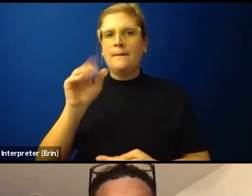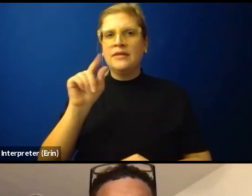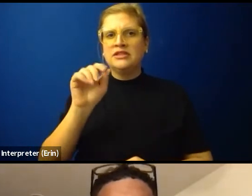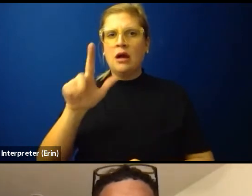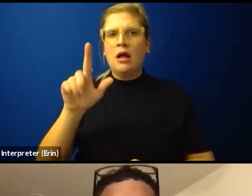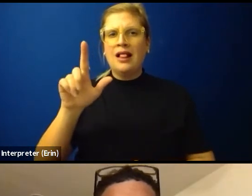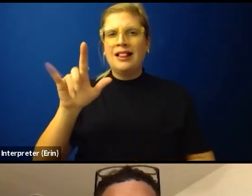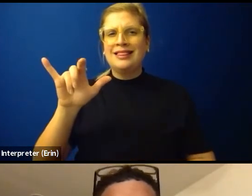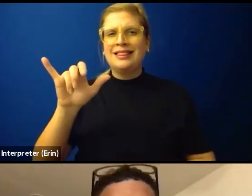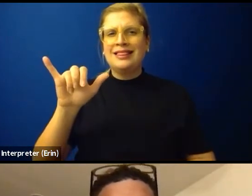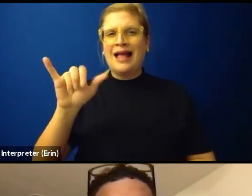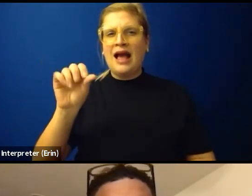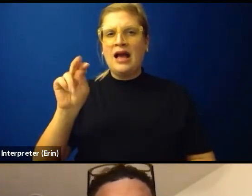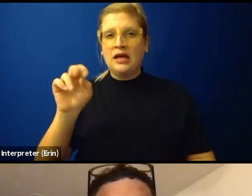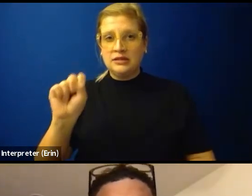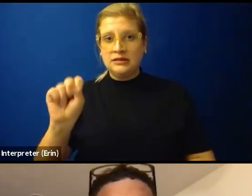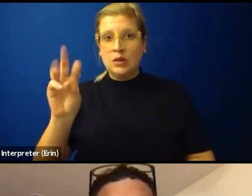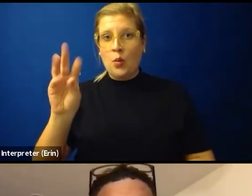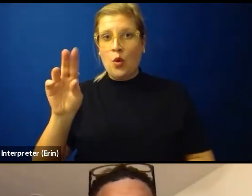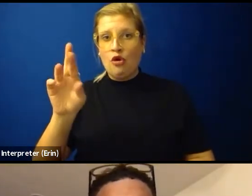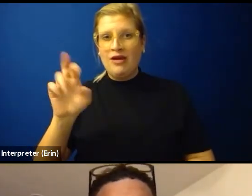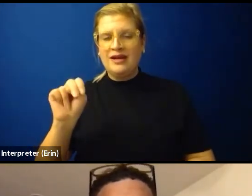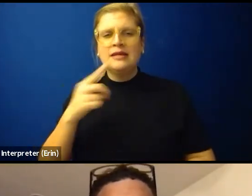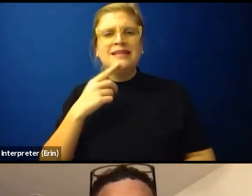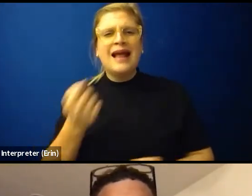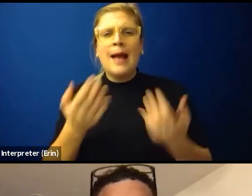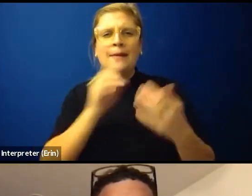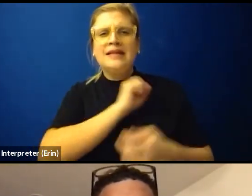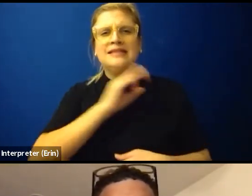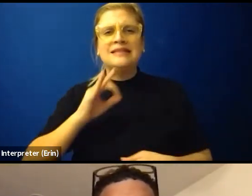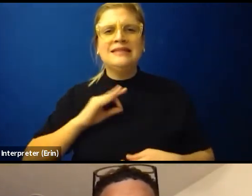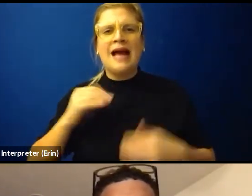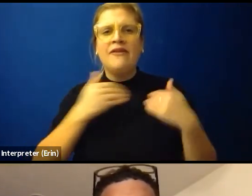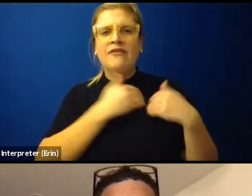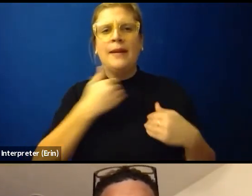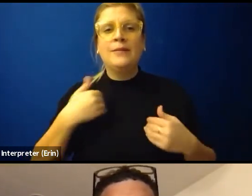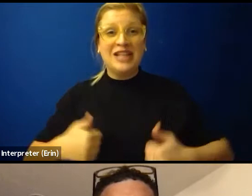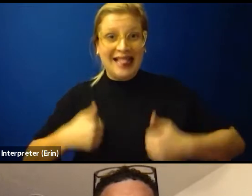Warren. How many staff members live in Wards 5, 7, and 8?